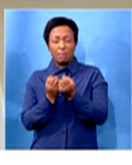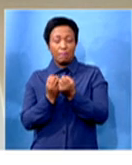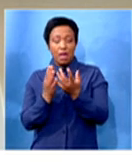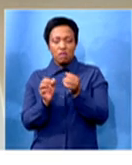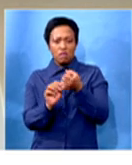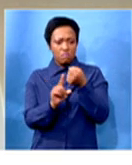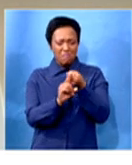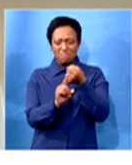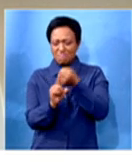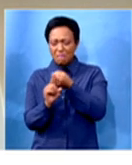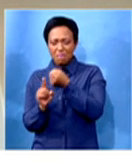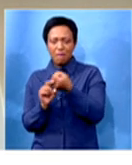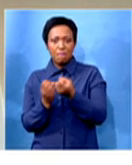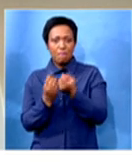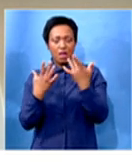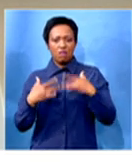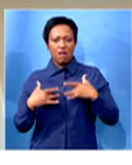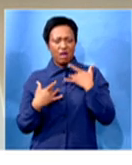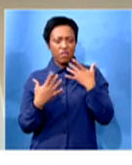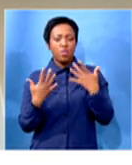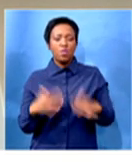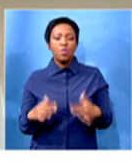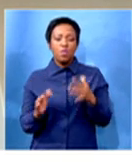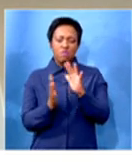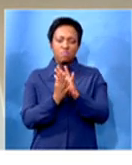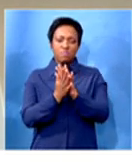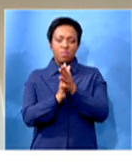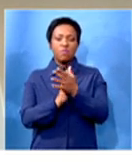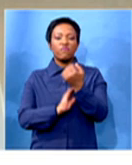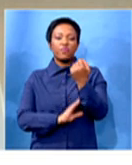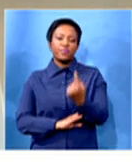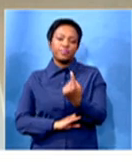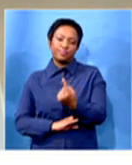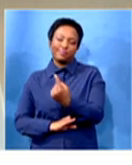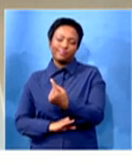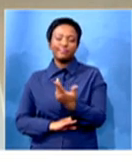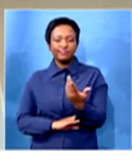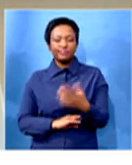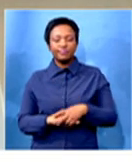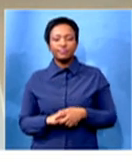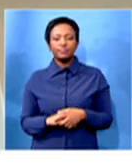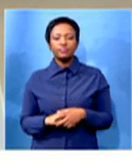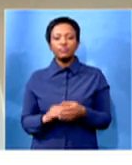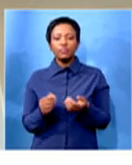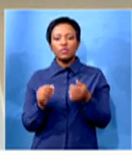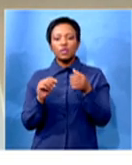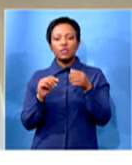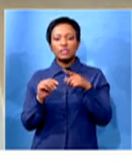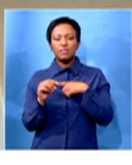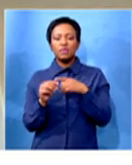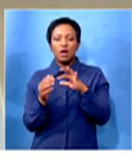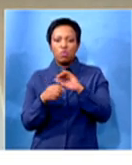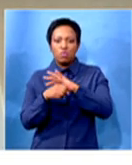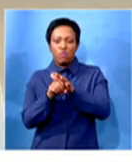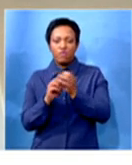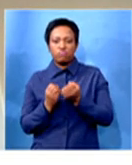multi-factorial in its impact, as you say, in individuals, and in its manifestation. So some